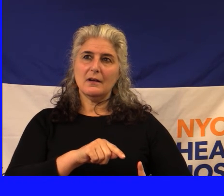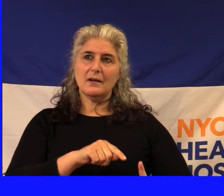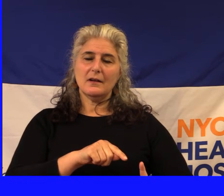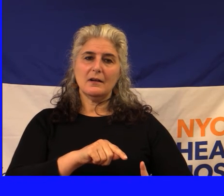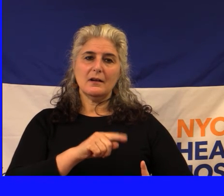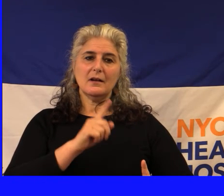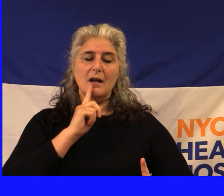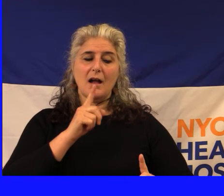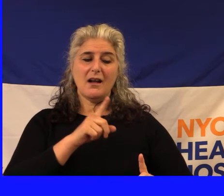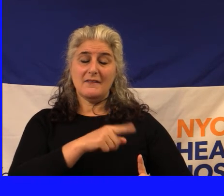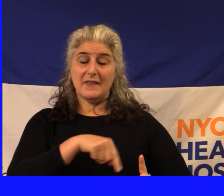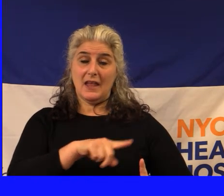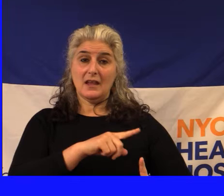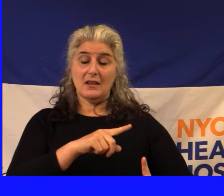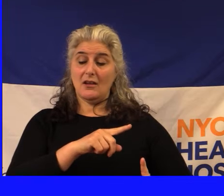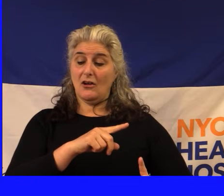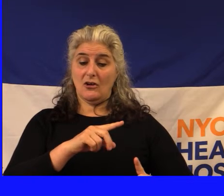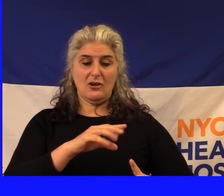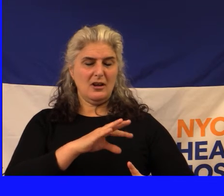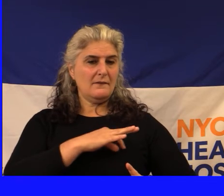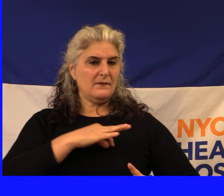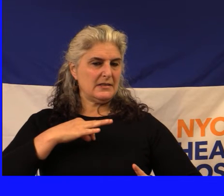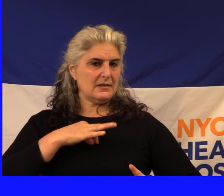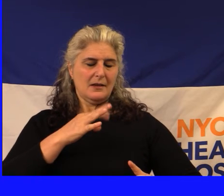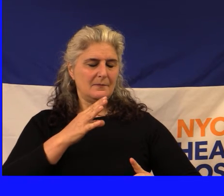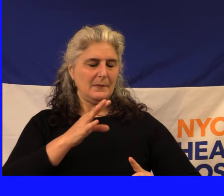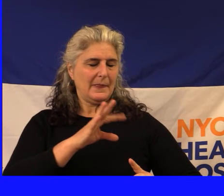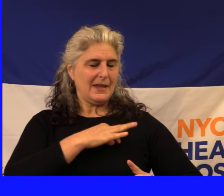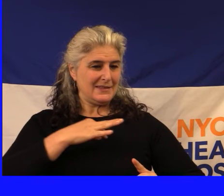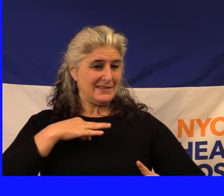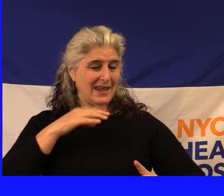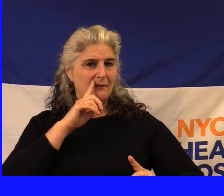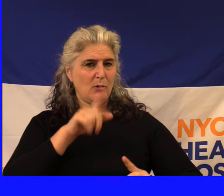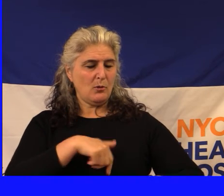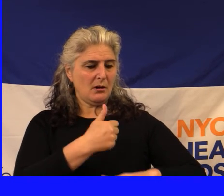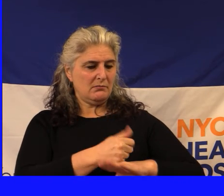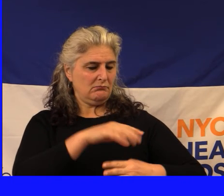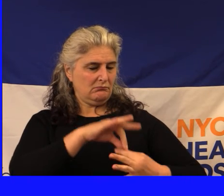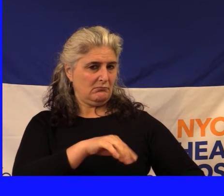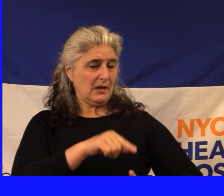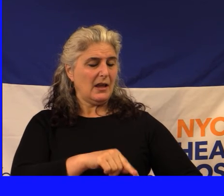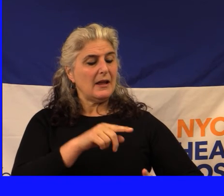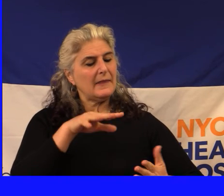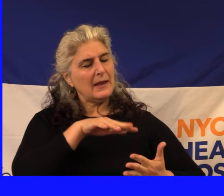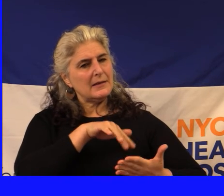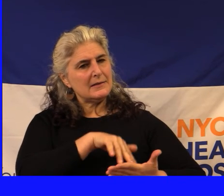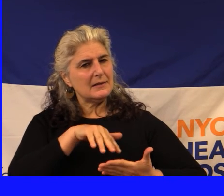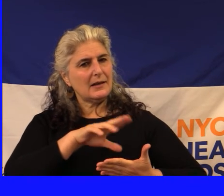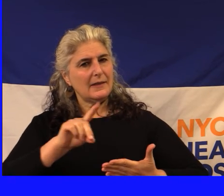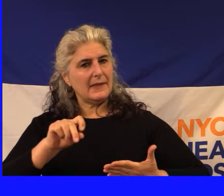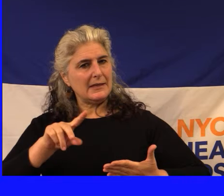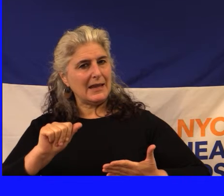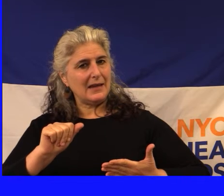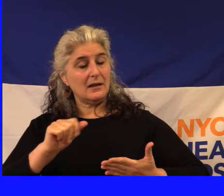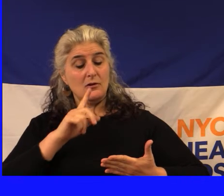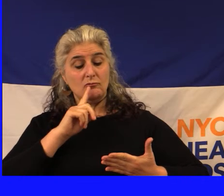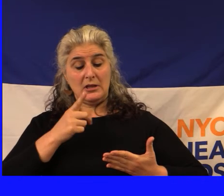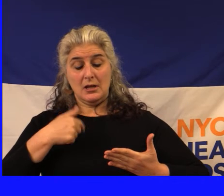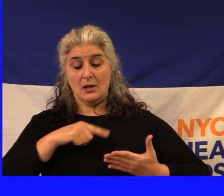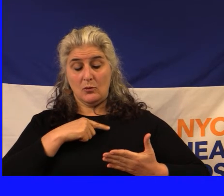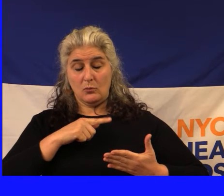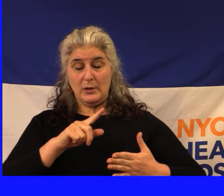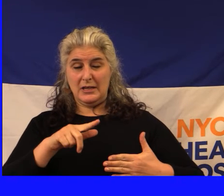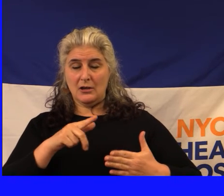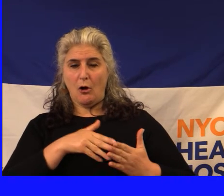facility-based staff that are looking at the data we provide them. And the data is provided both proactive, we periodically give them a